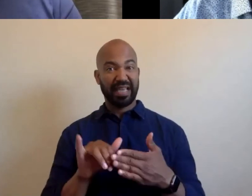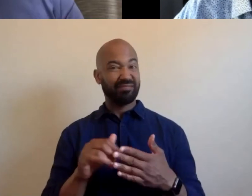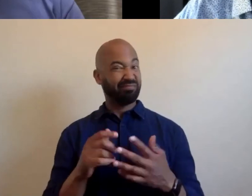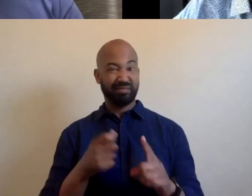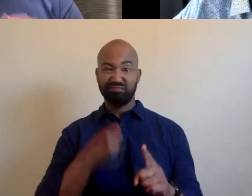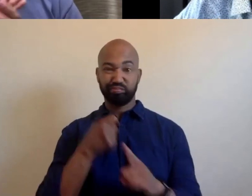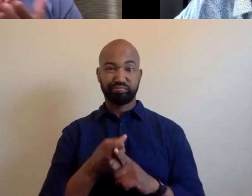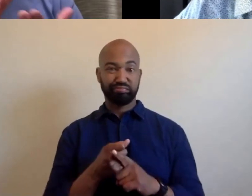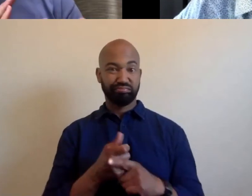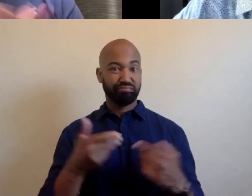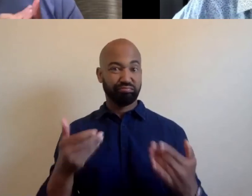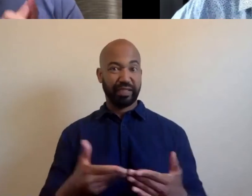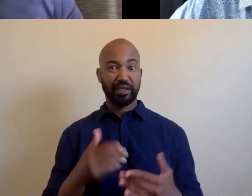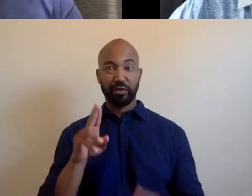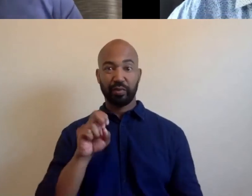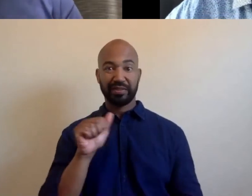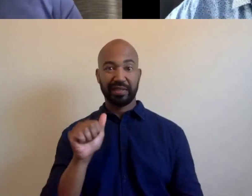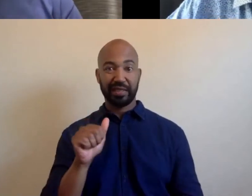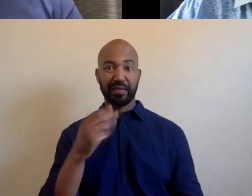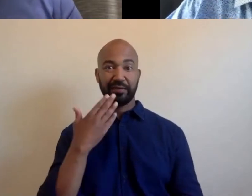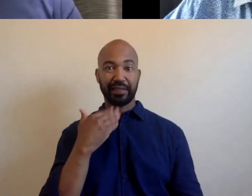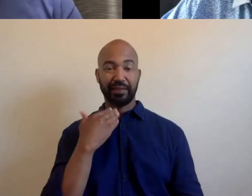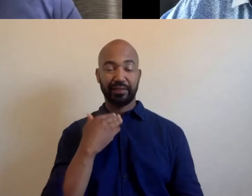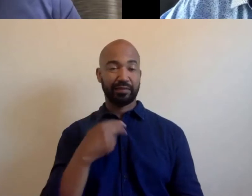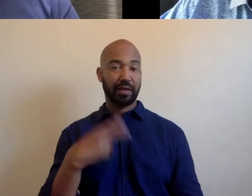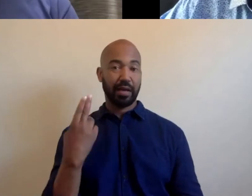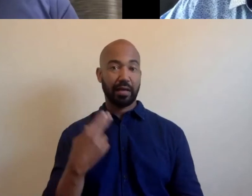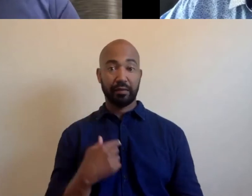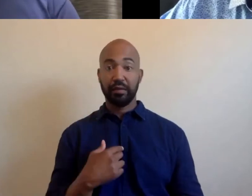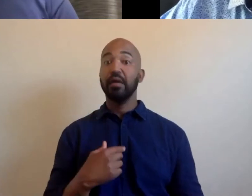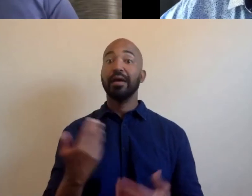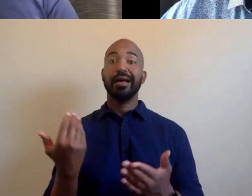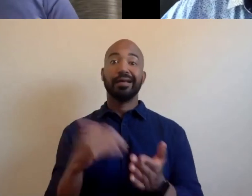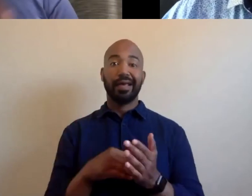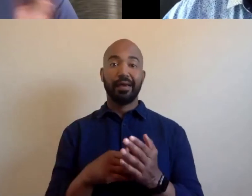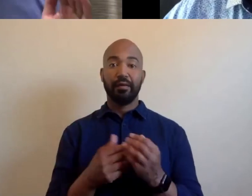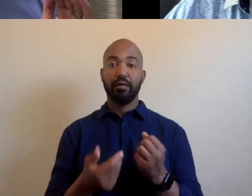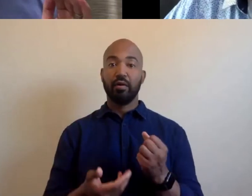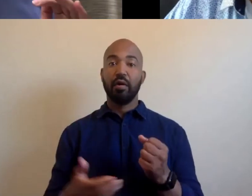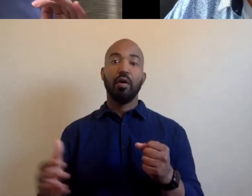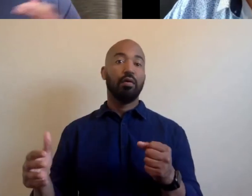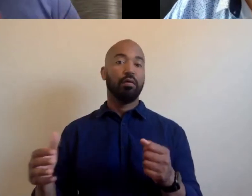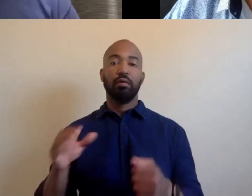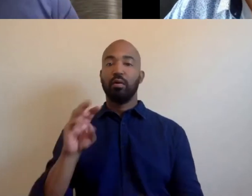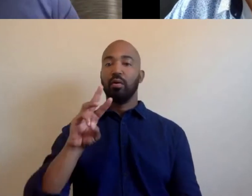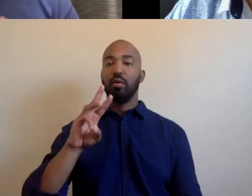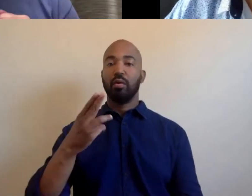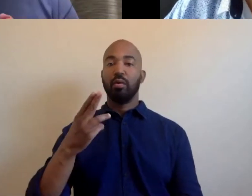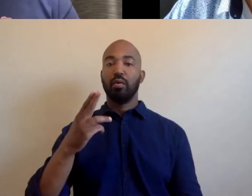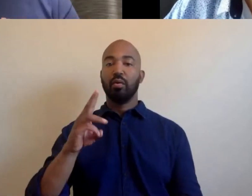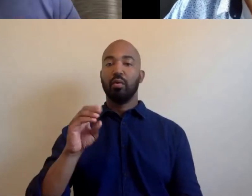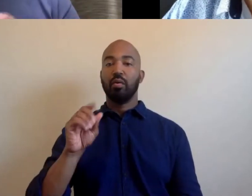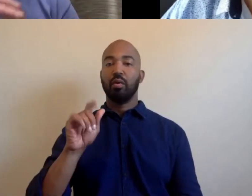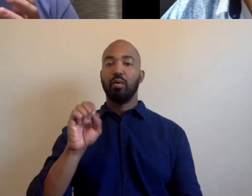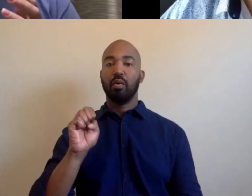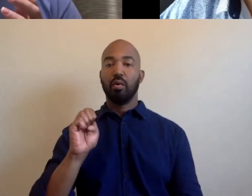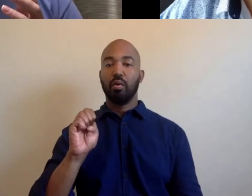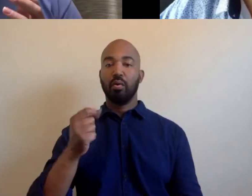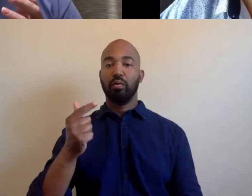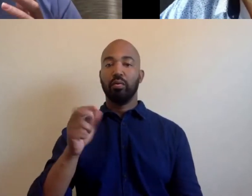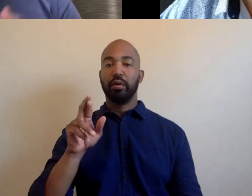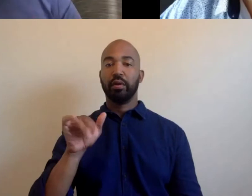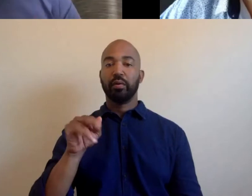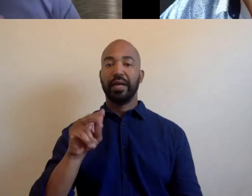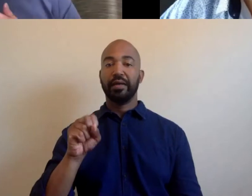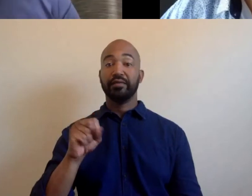States. I would say I would highly recommend whole grains, and part of that goes way back to when I used to work on a GI floor. So